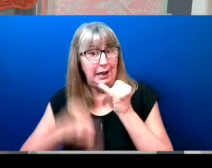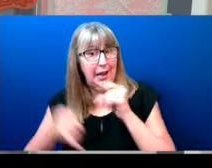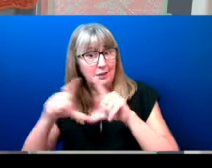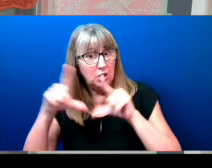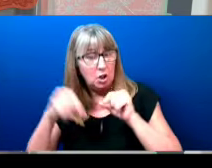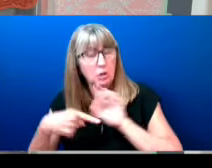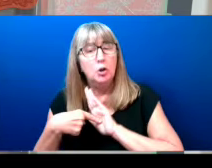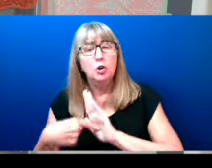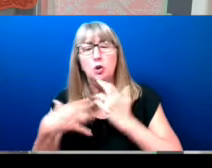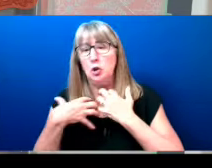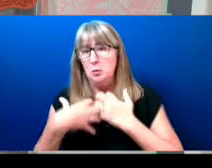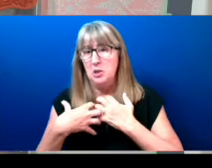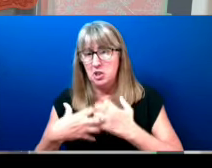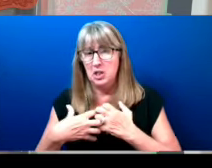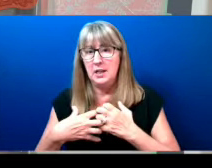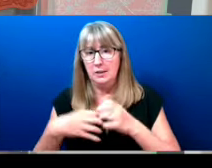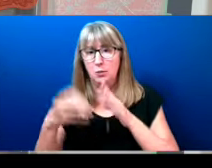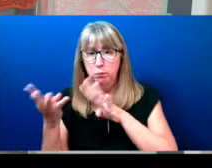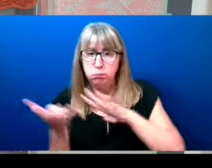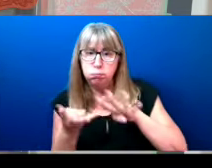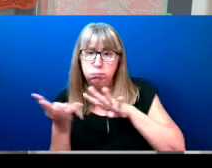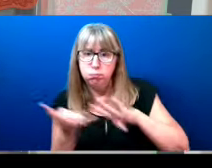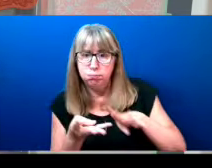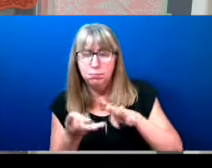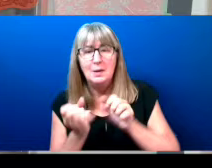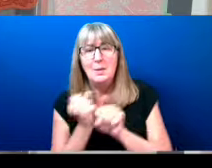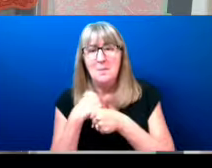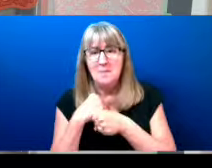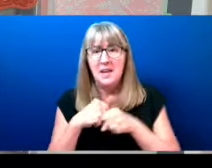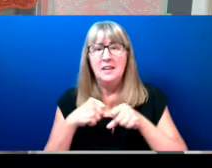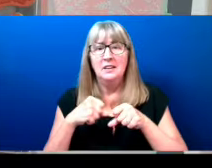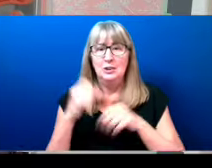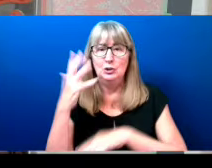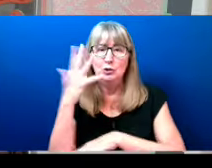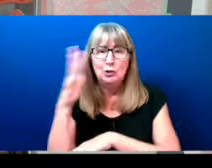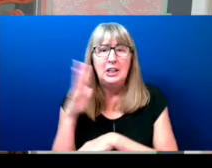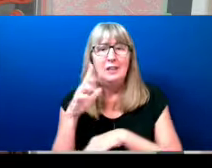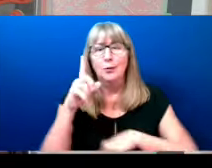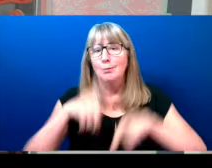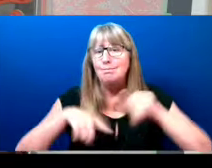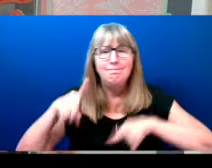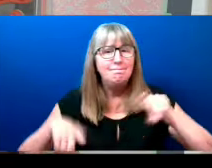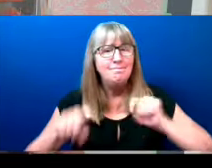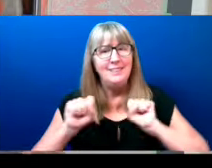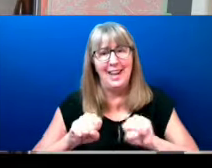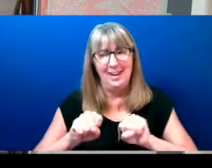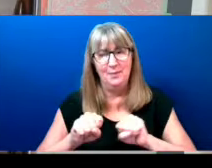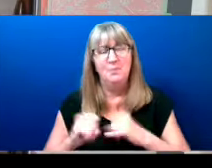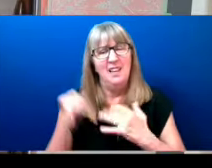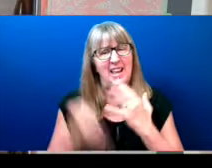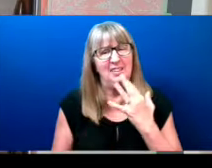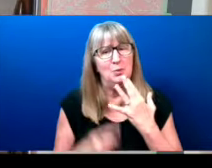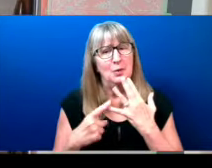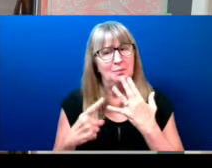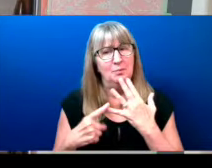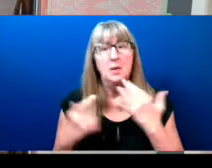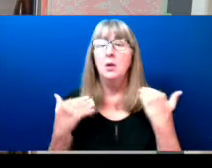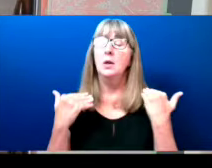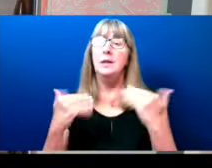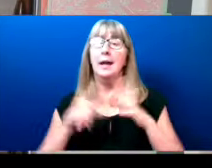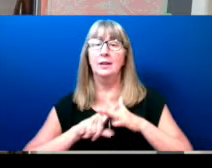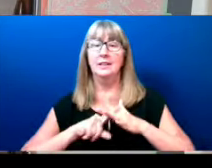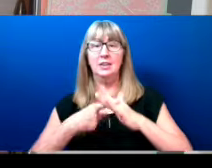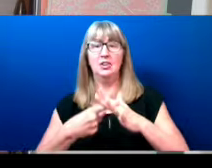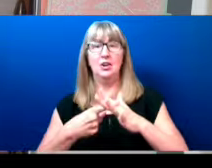and emboss machine, and you'll see the dies, the awesome cutouts that I can make with these. And that'll be the last